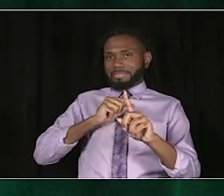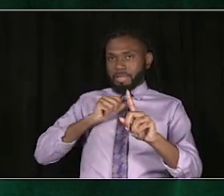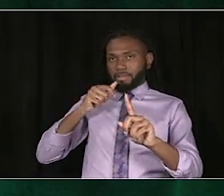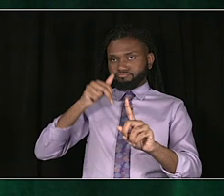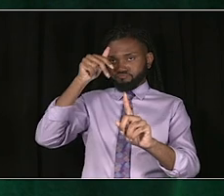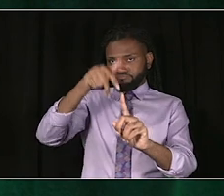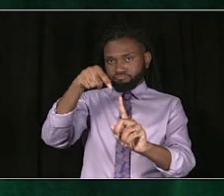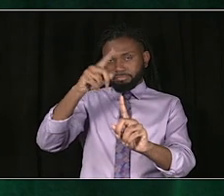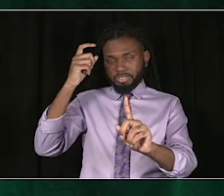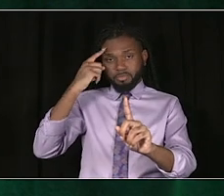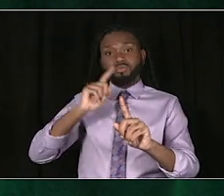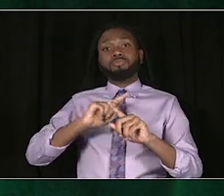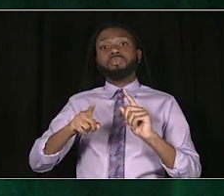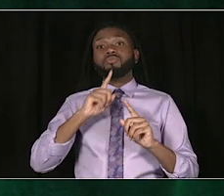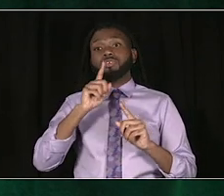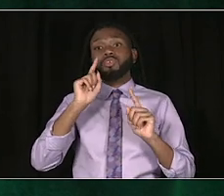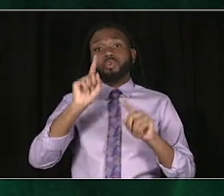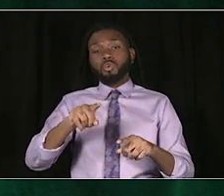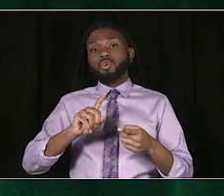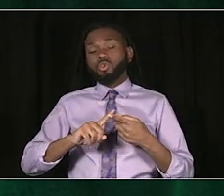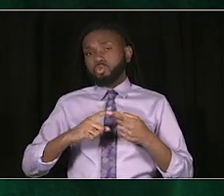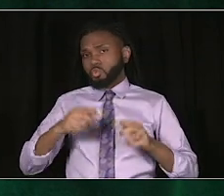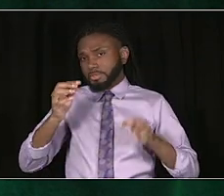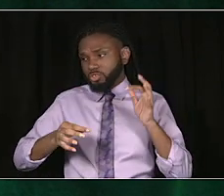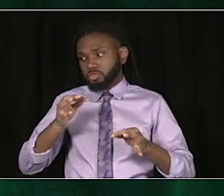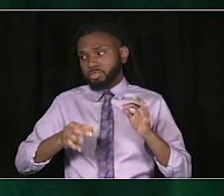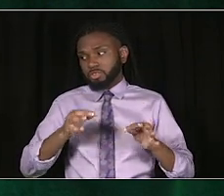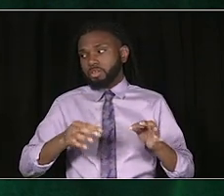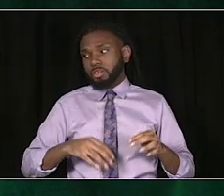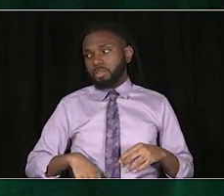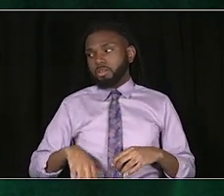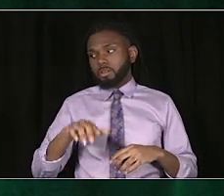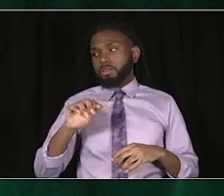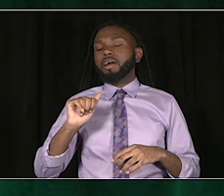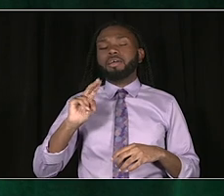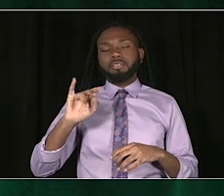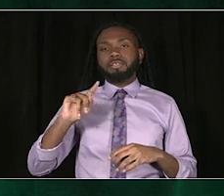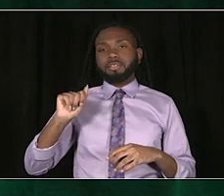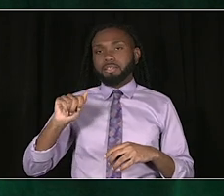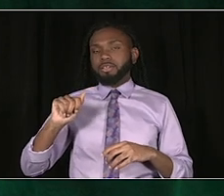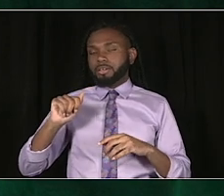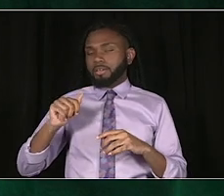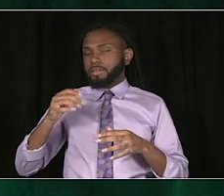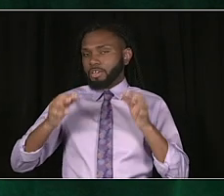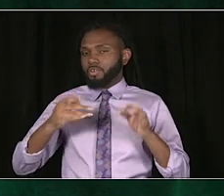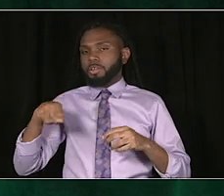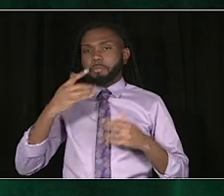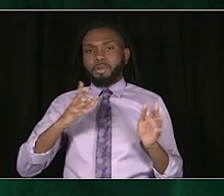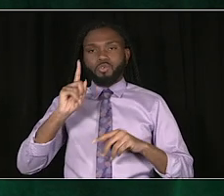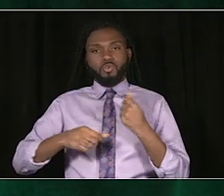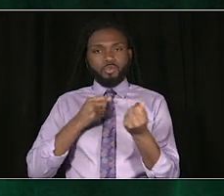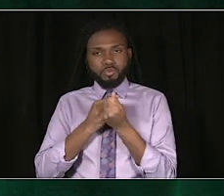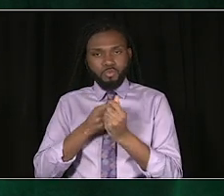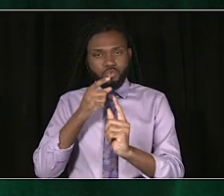going to was actually the Anita Hill hearing, and they wanted to be there to support her. And I think those are sort of the